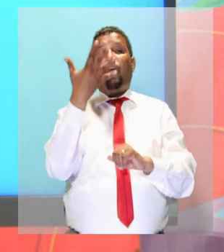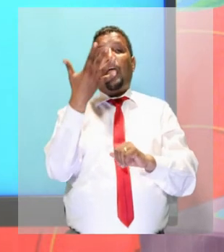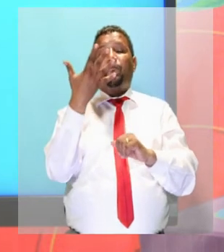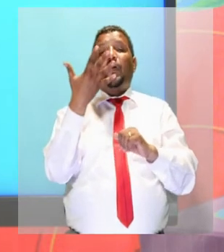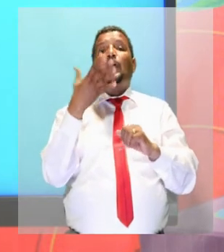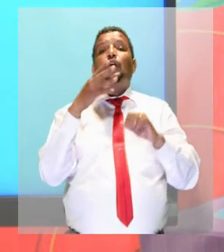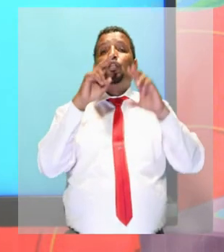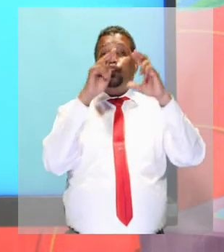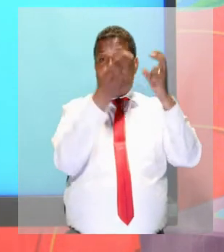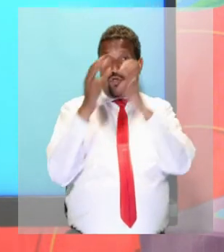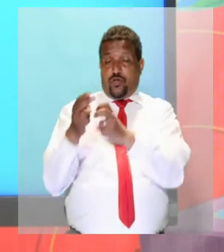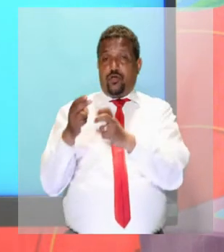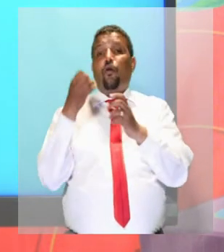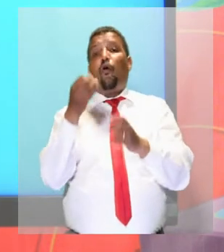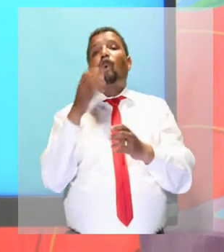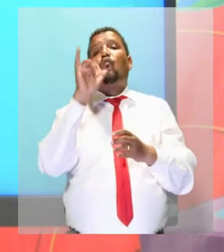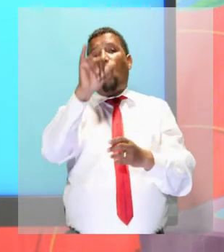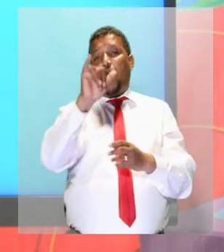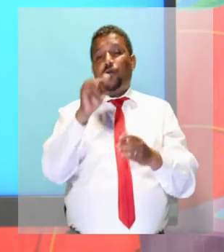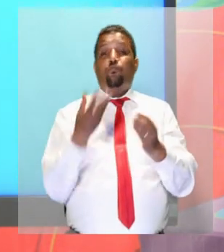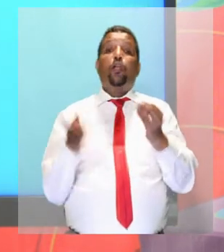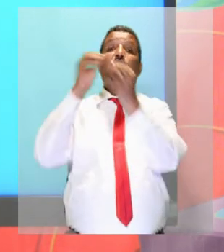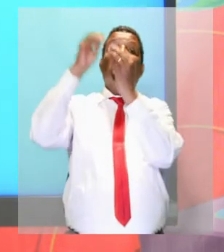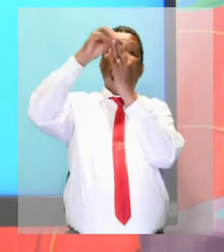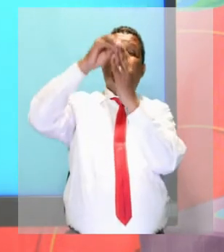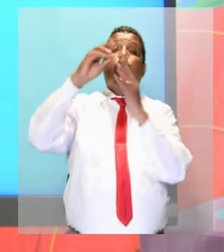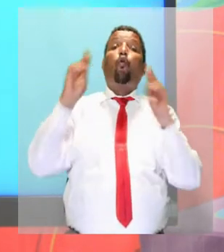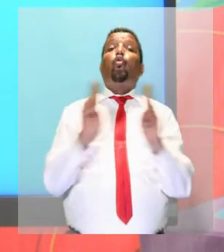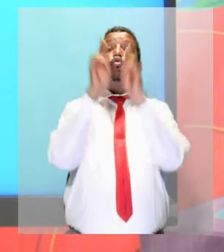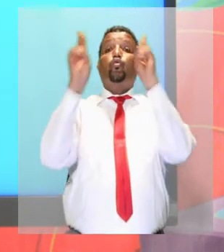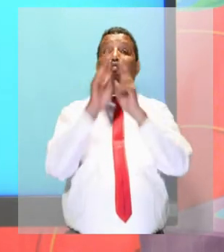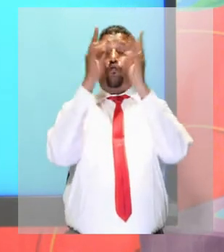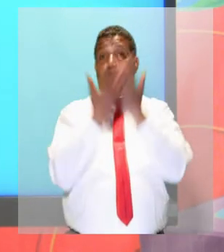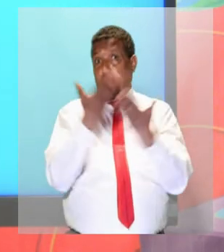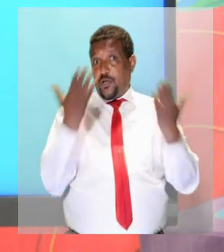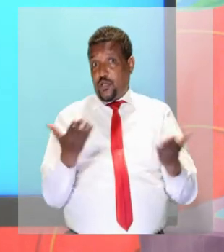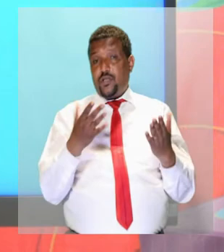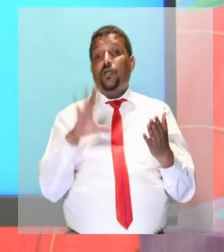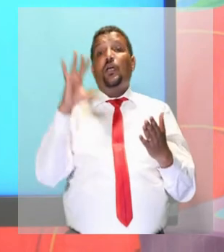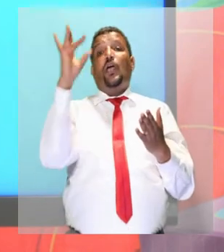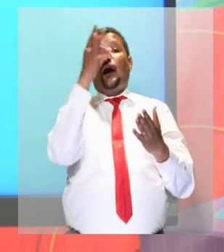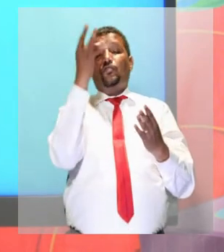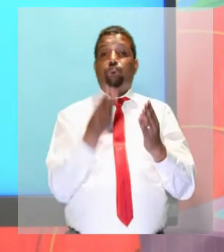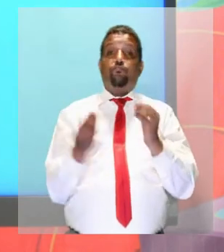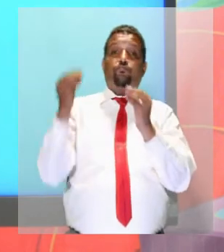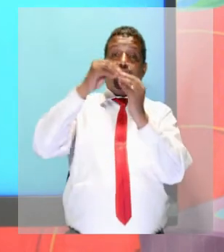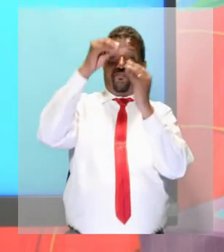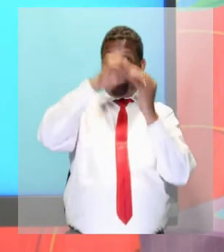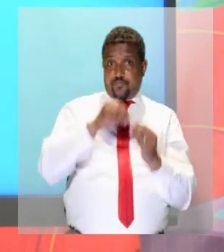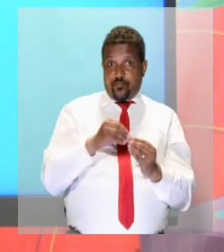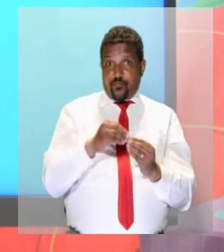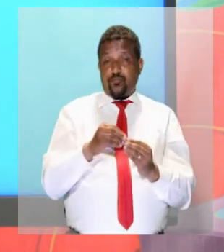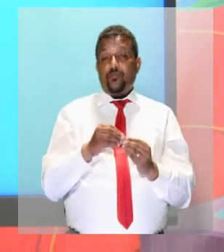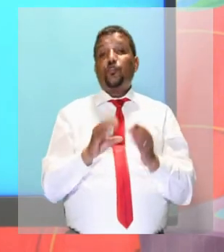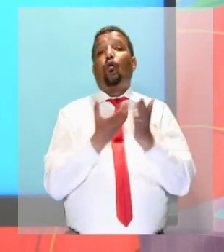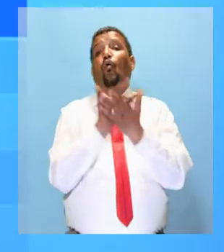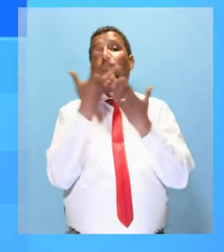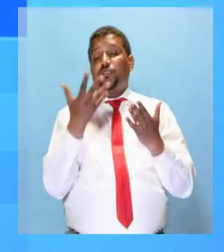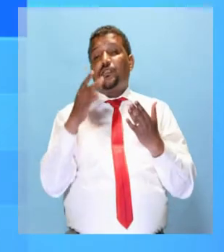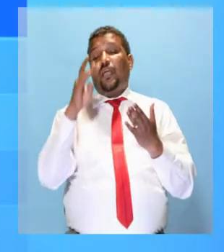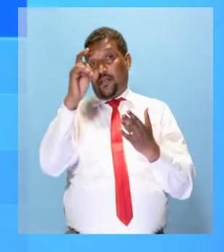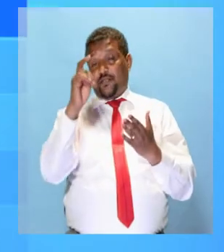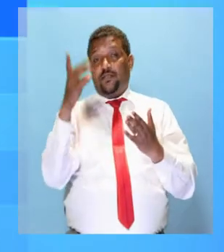Y. Because as we increase the consumption of commodity X, we are declining consumption of commodity